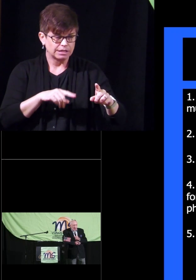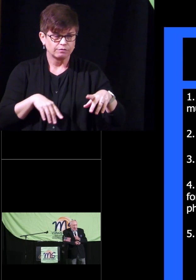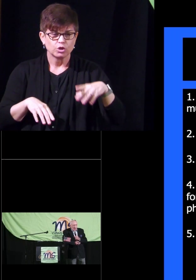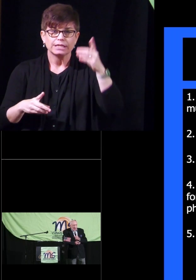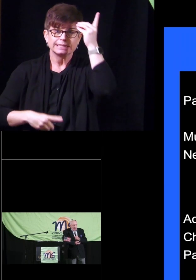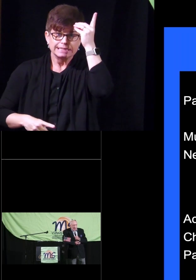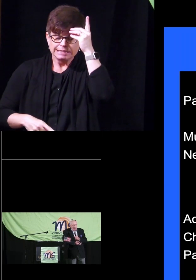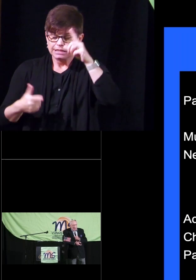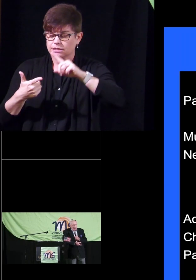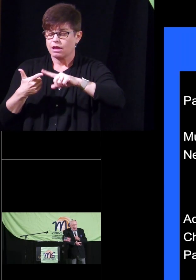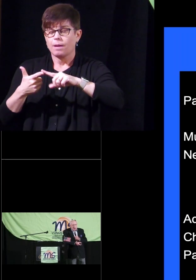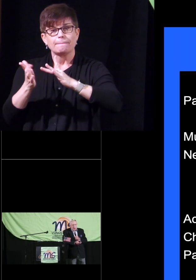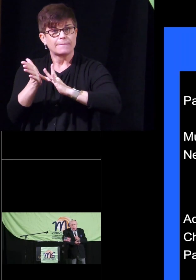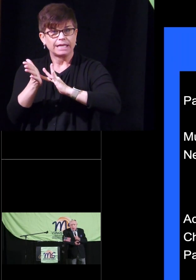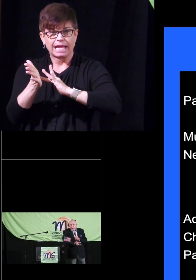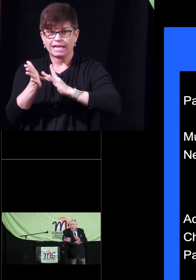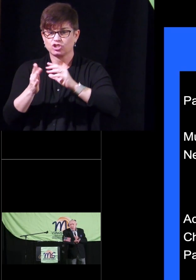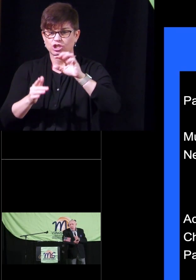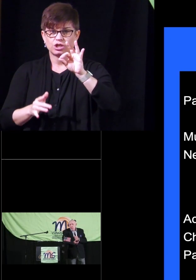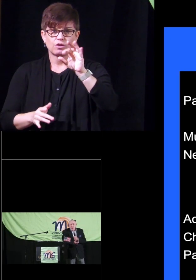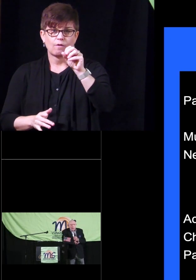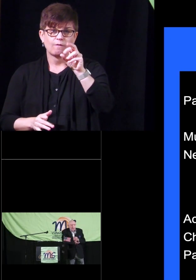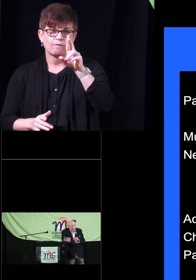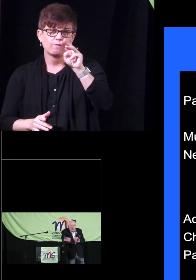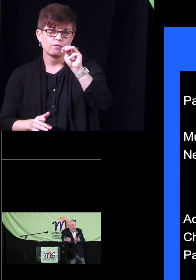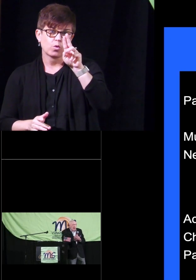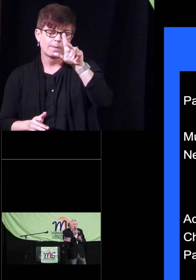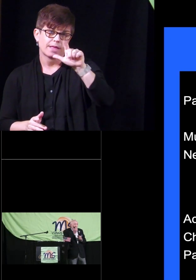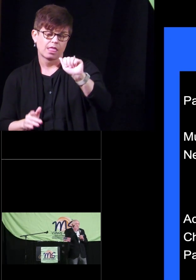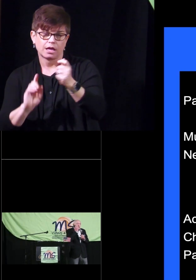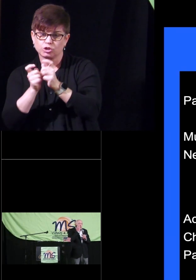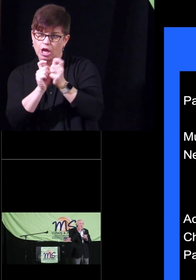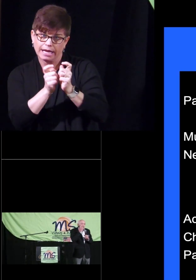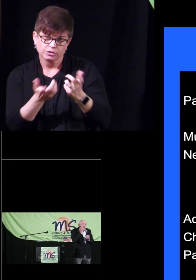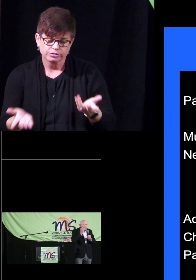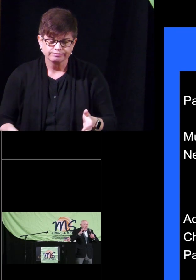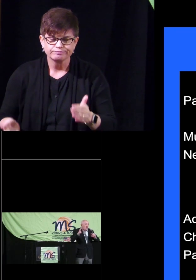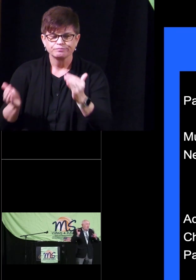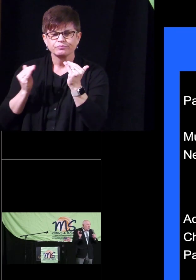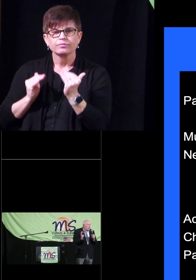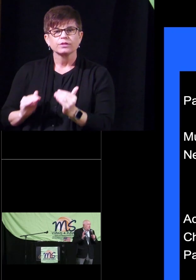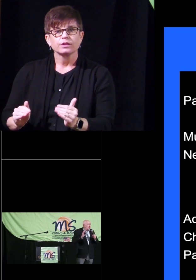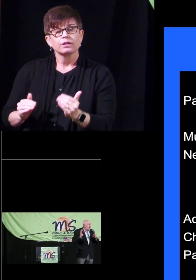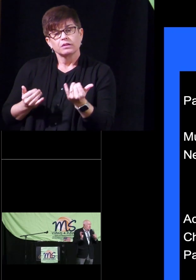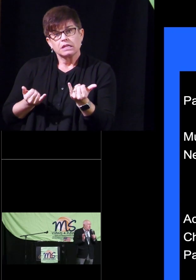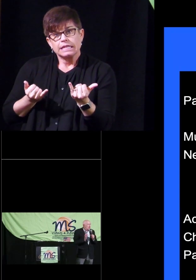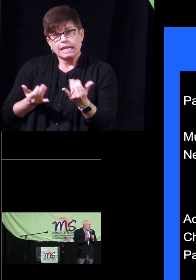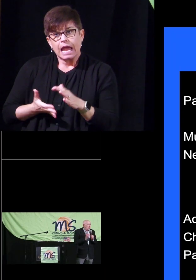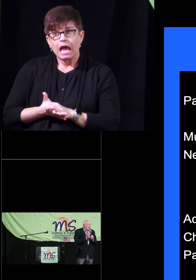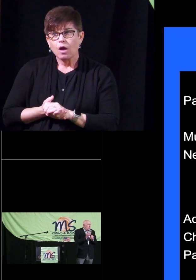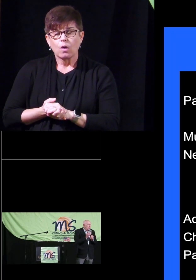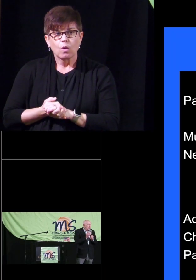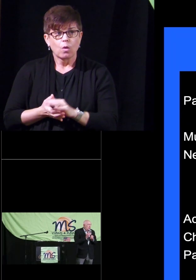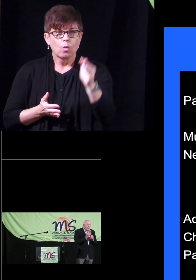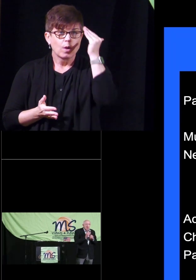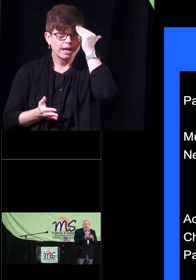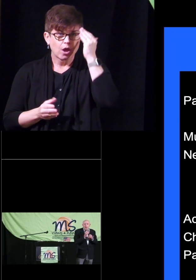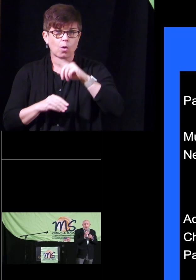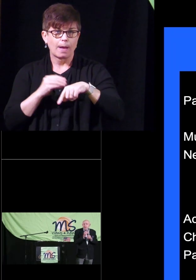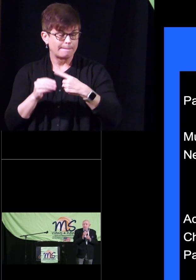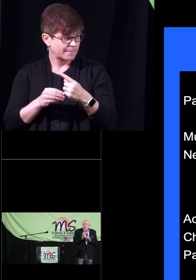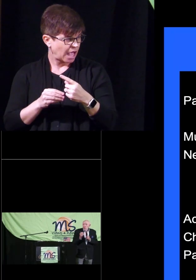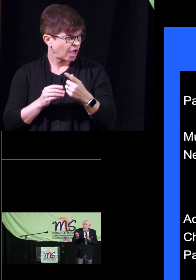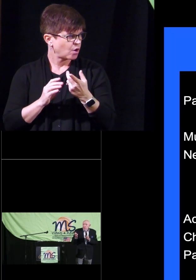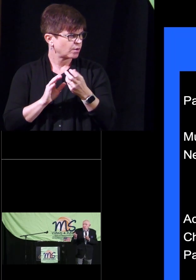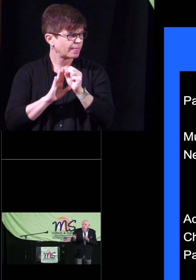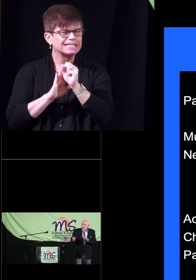change. Sometimes there's poor compliance and poor follow-up. So now that we've introduced ourselves into the symptom